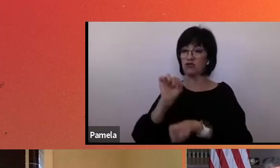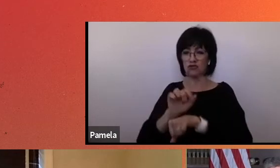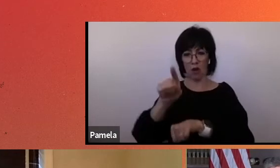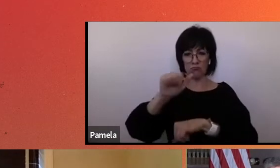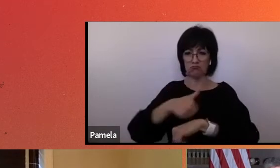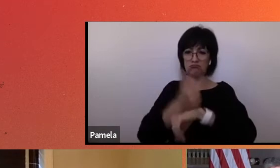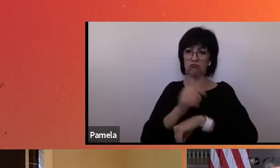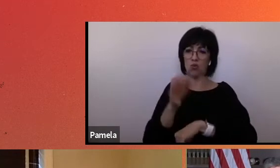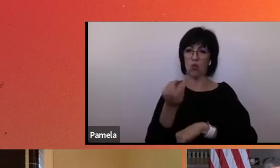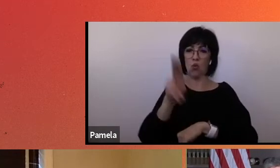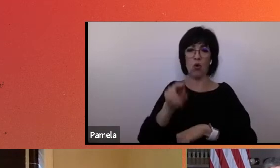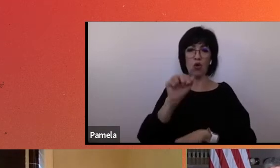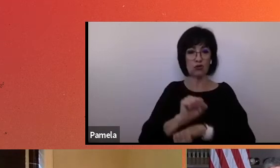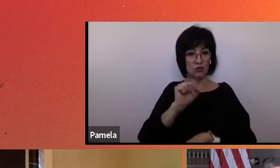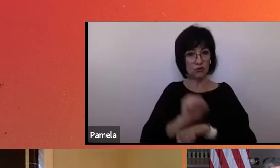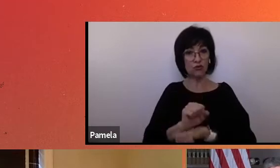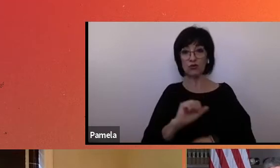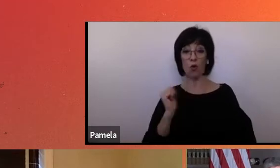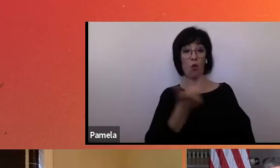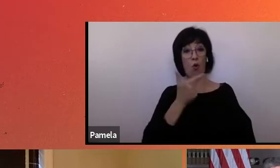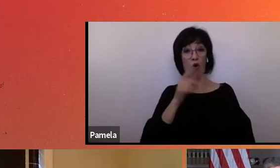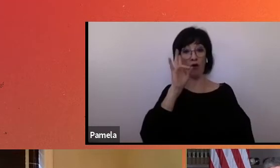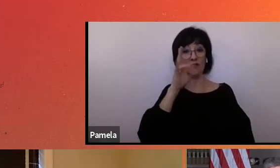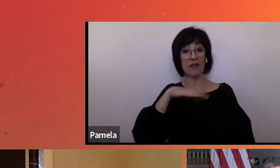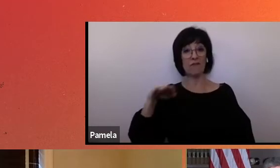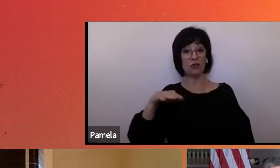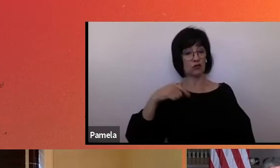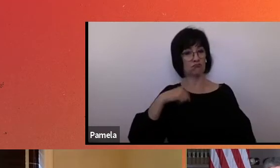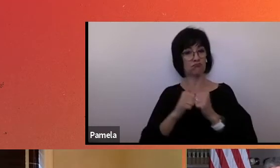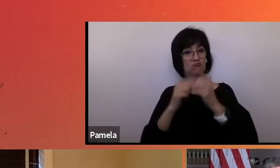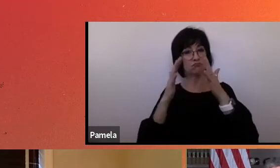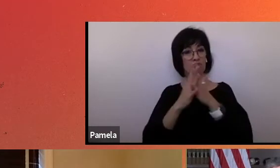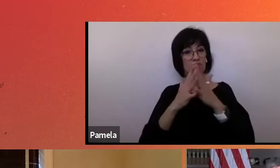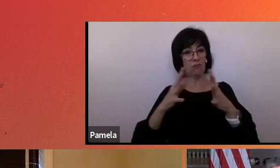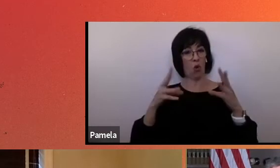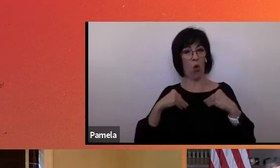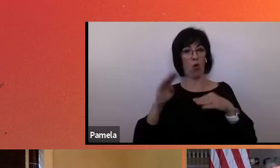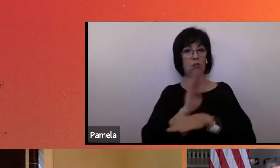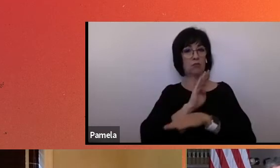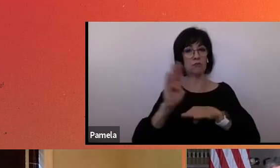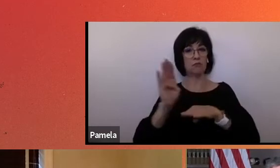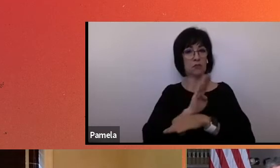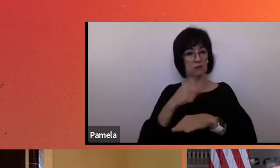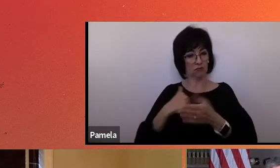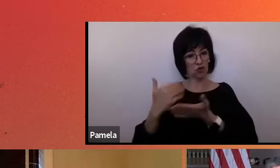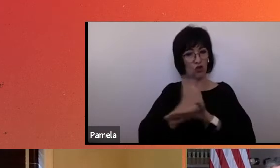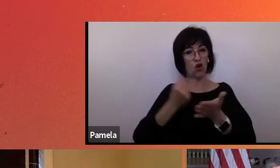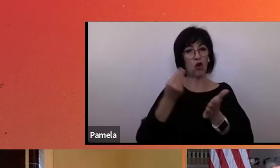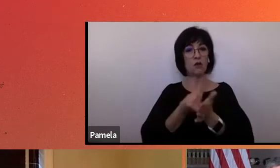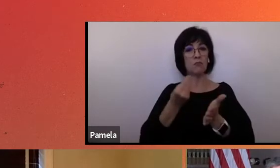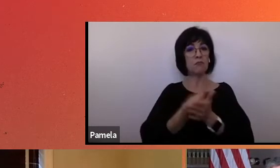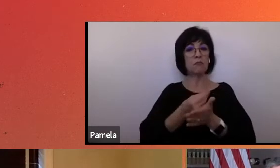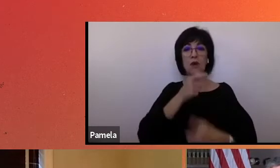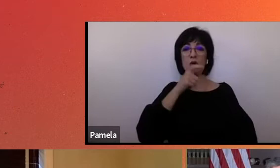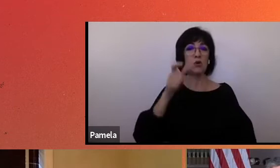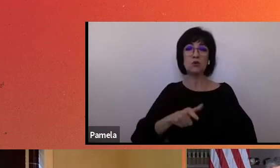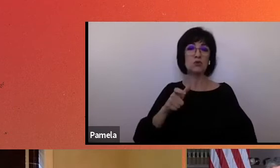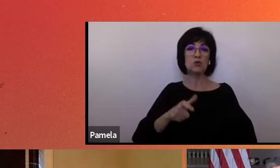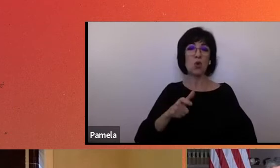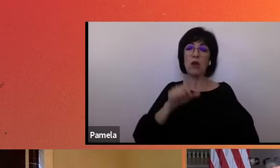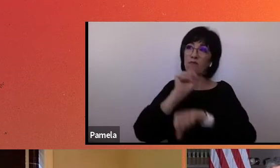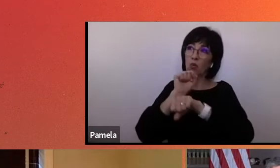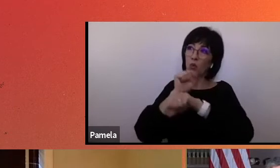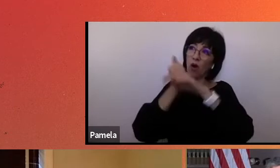were had our own businesses and had ways to make a living without having to depend on getting a job from white people.